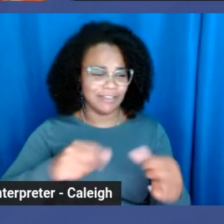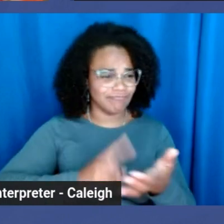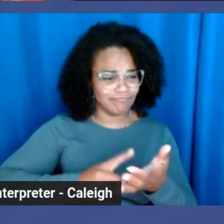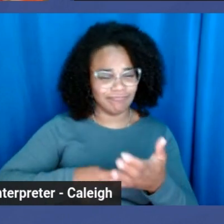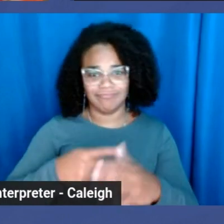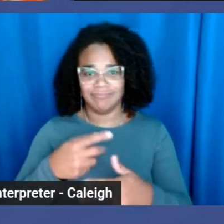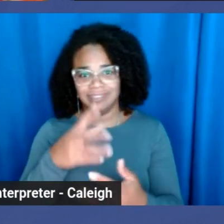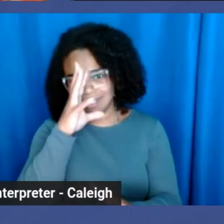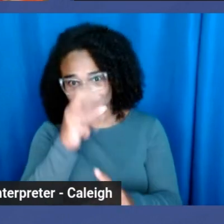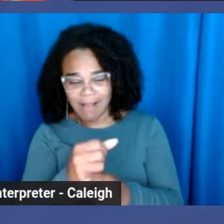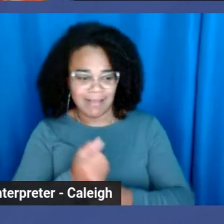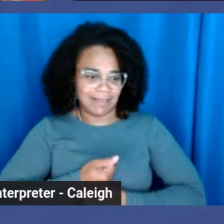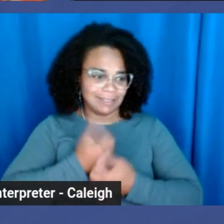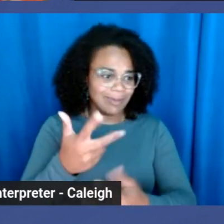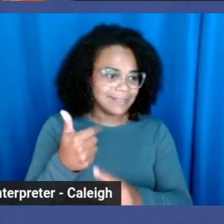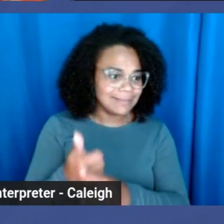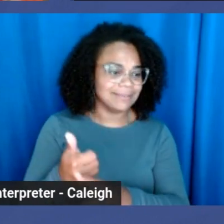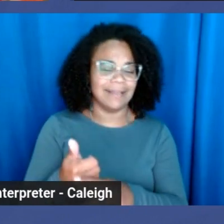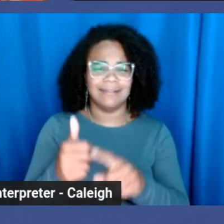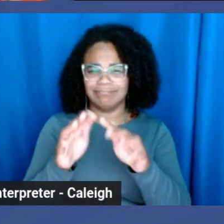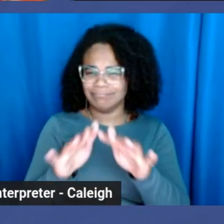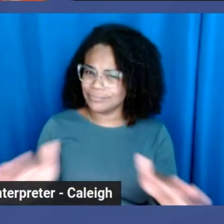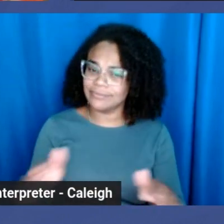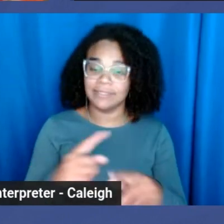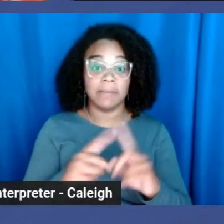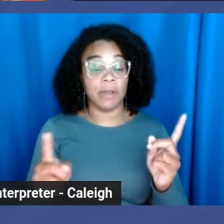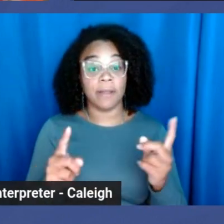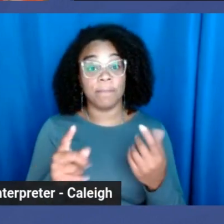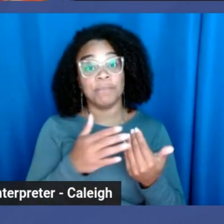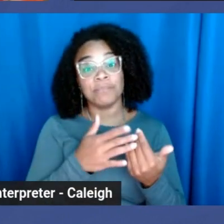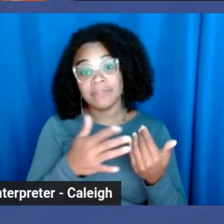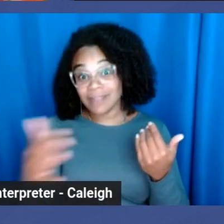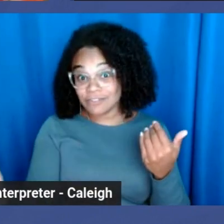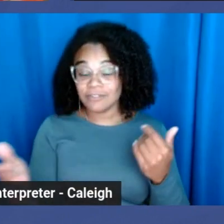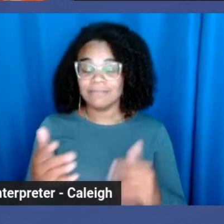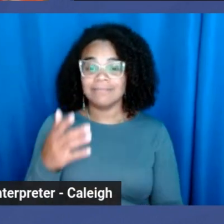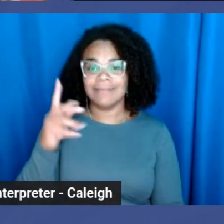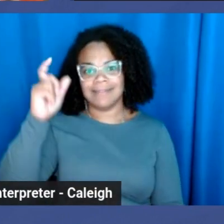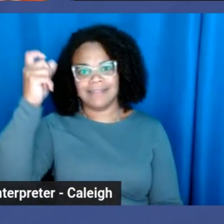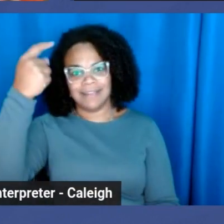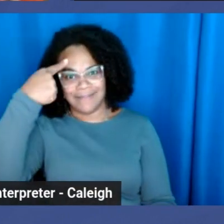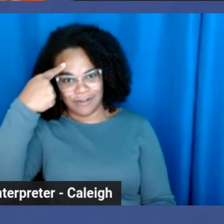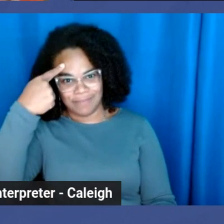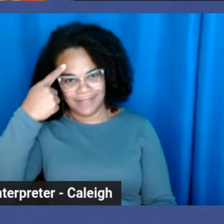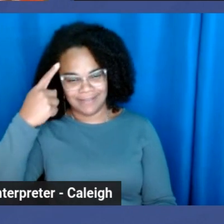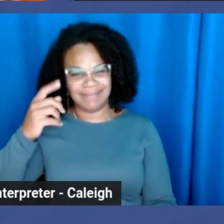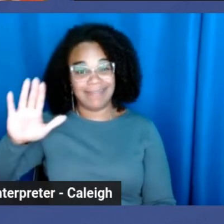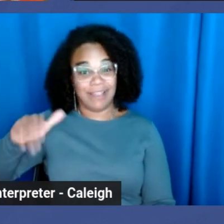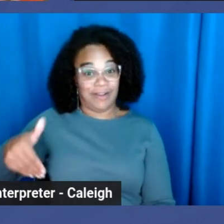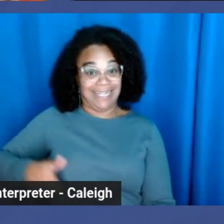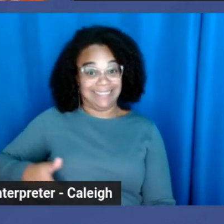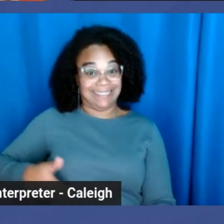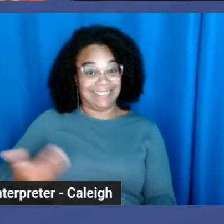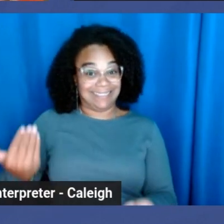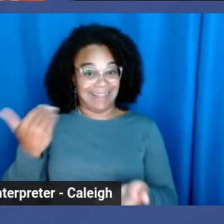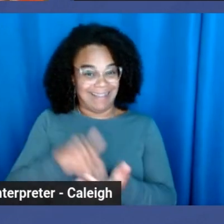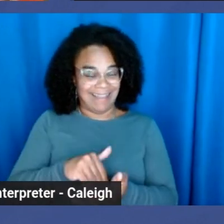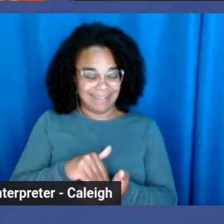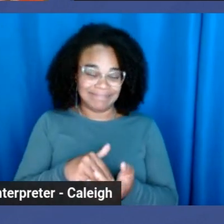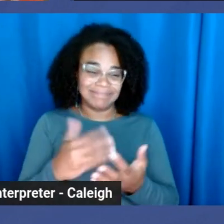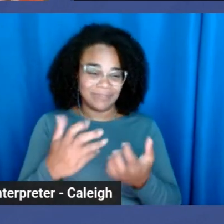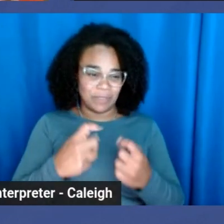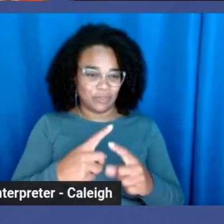and express themselves. But over time, the government's instinct again to censor